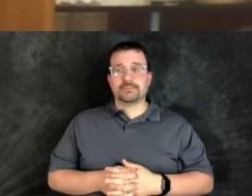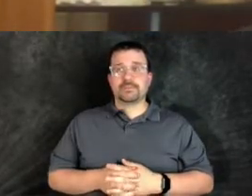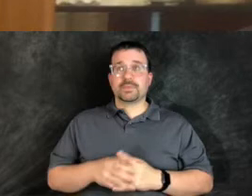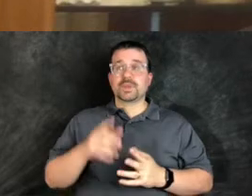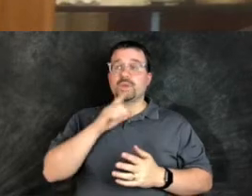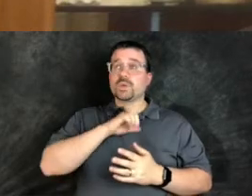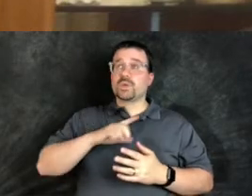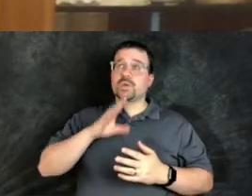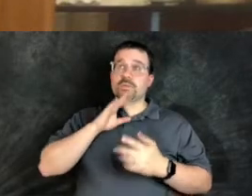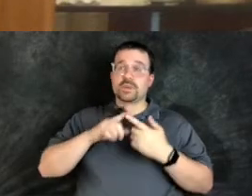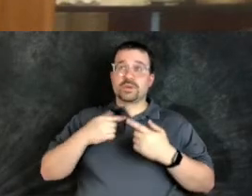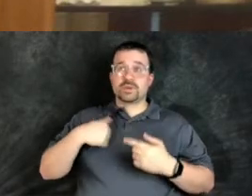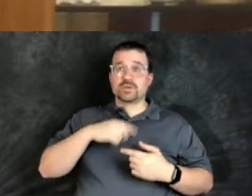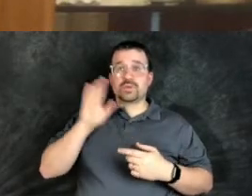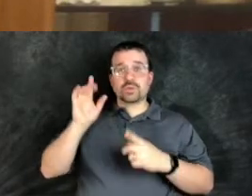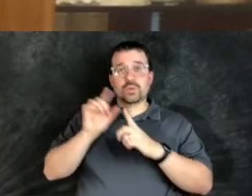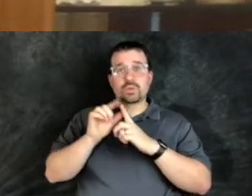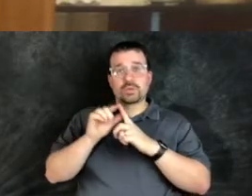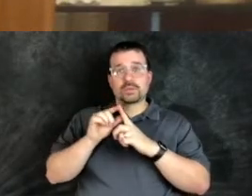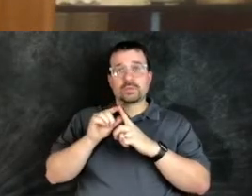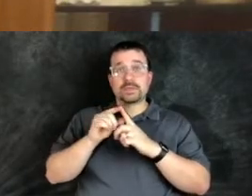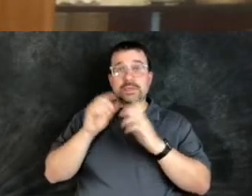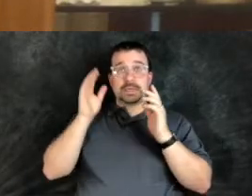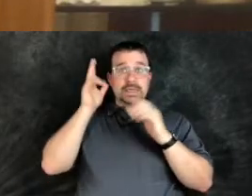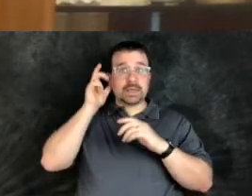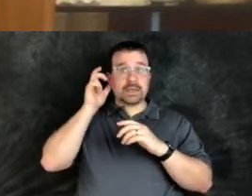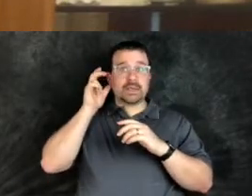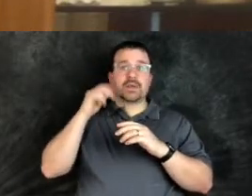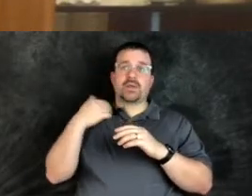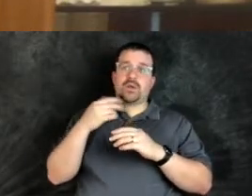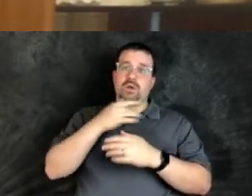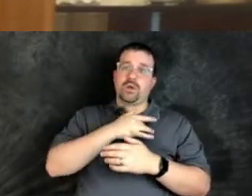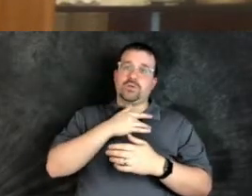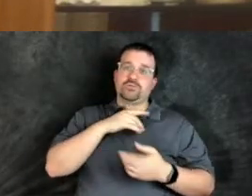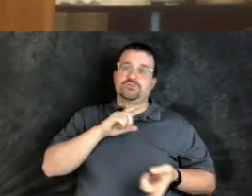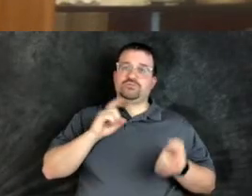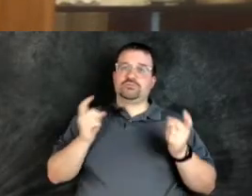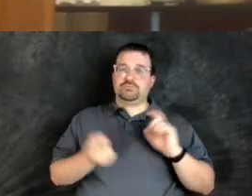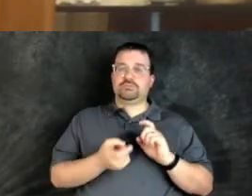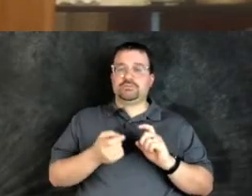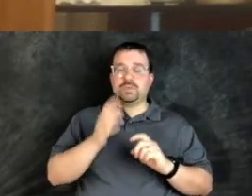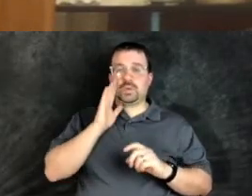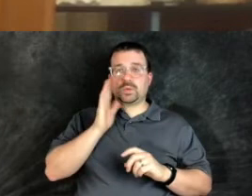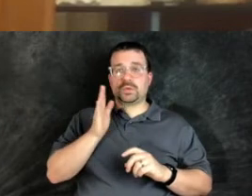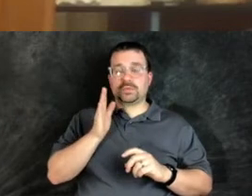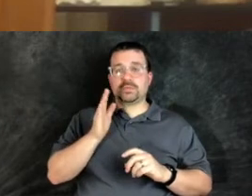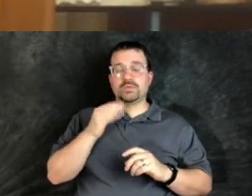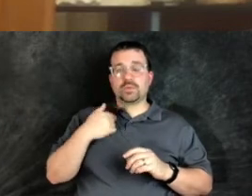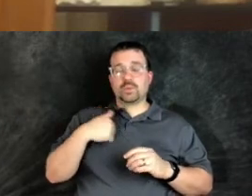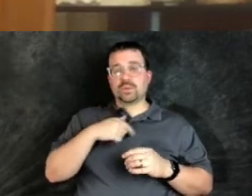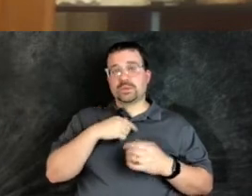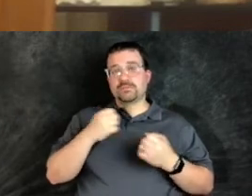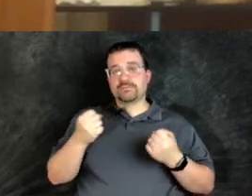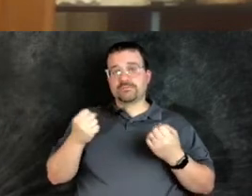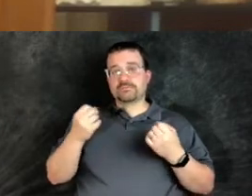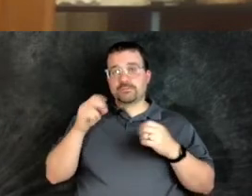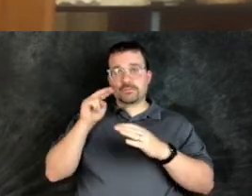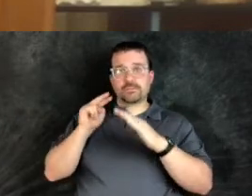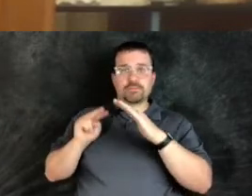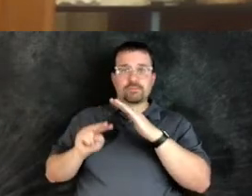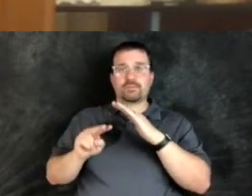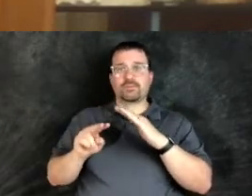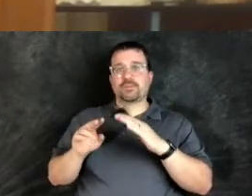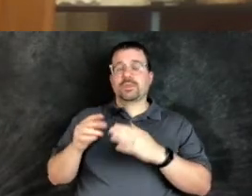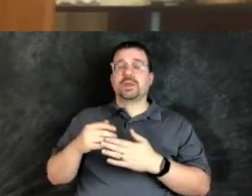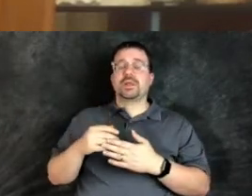Lord, speak to us your word, that hearing it, our hearts may be transformed, our lips may prophesy, and our